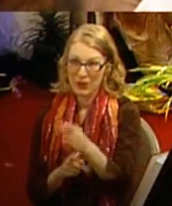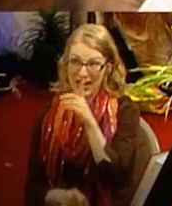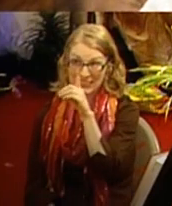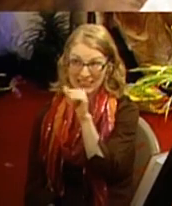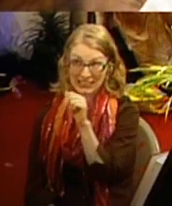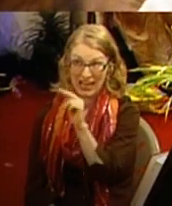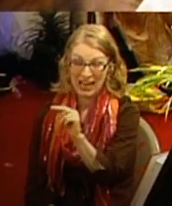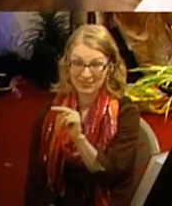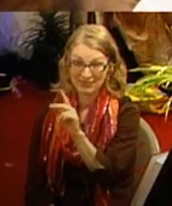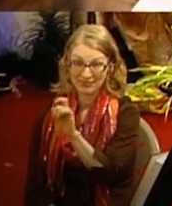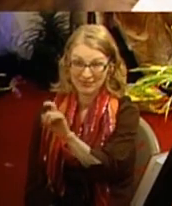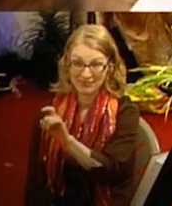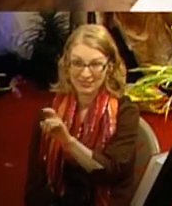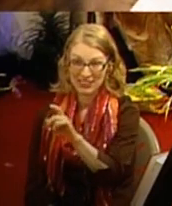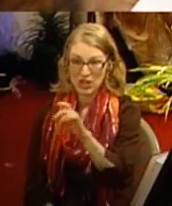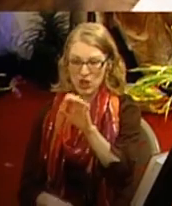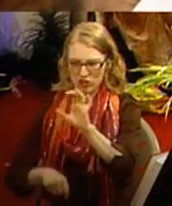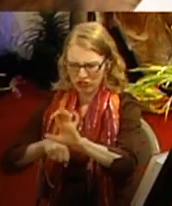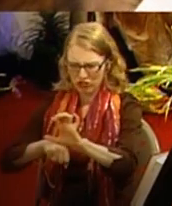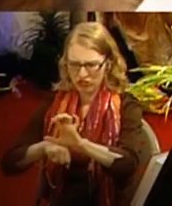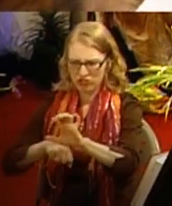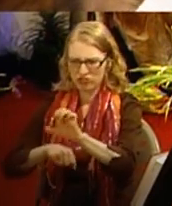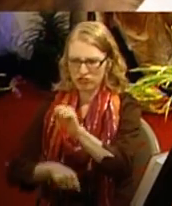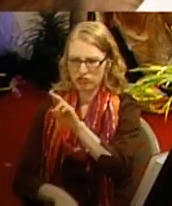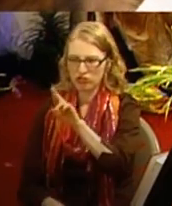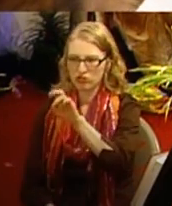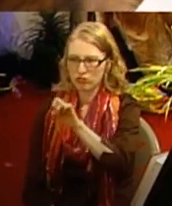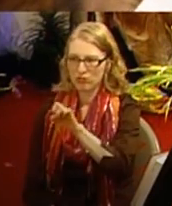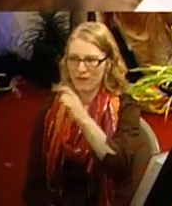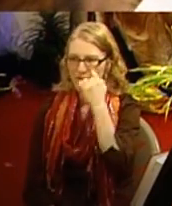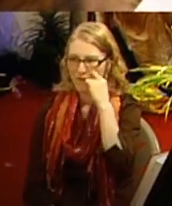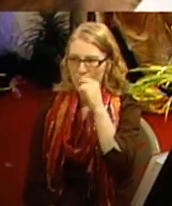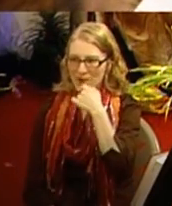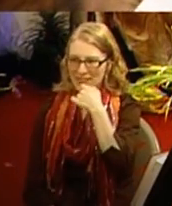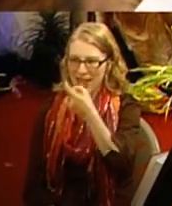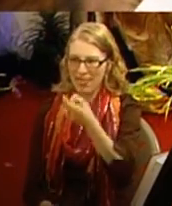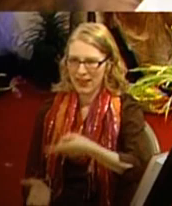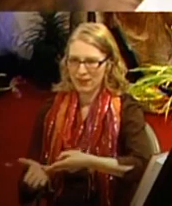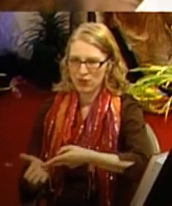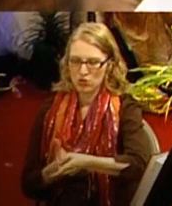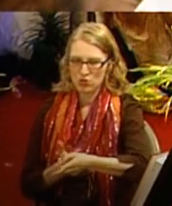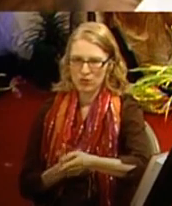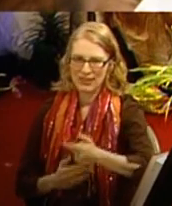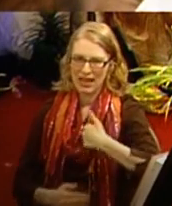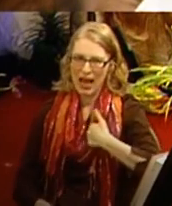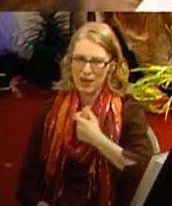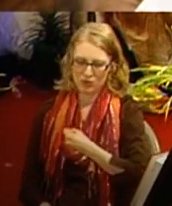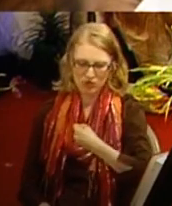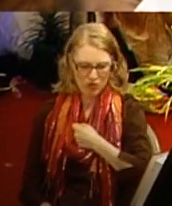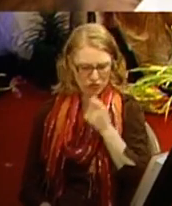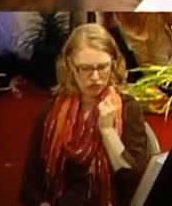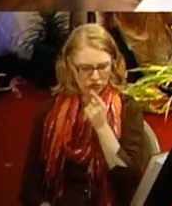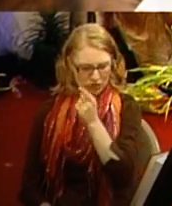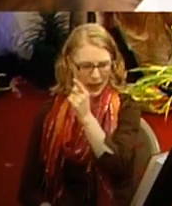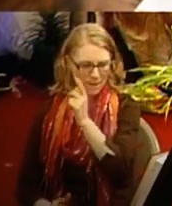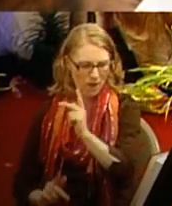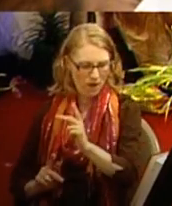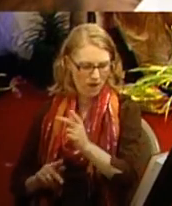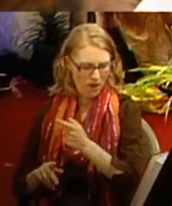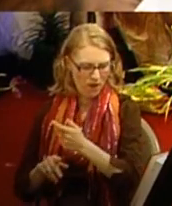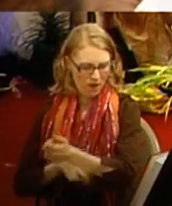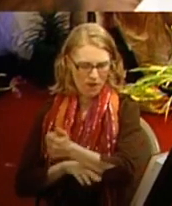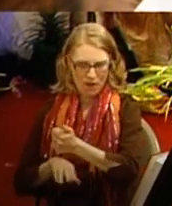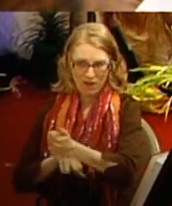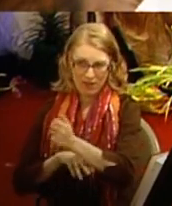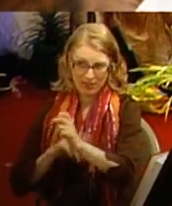Where a congregation gets sued for telling the truth? I'm sorry, shame on you people that